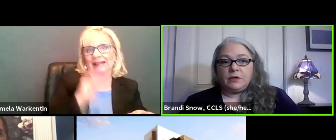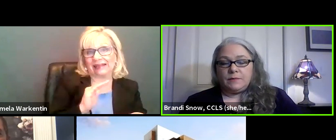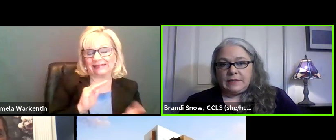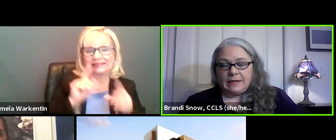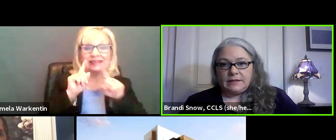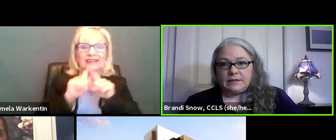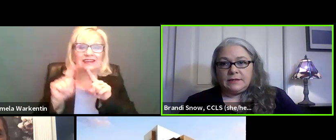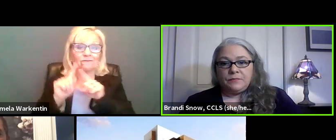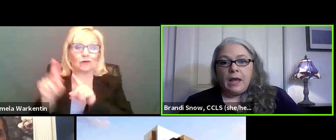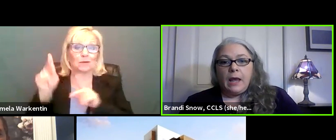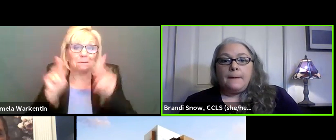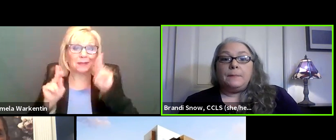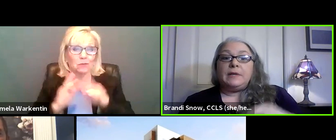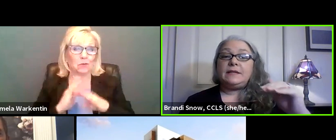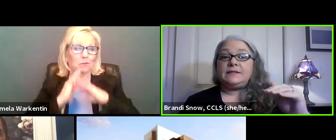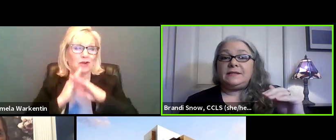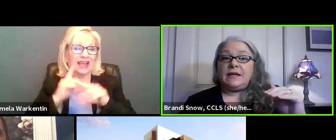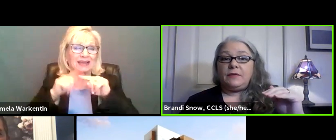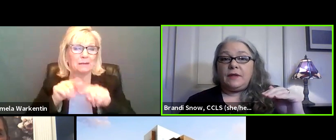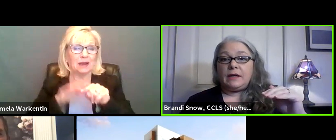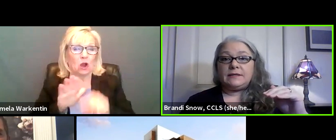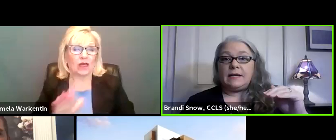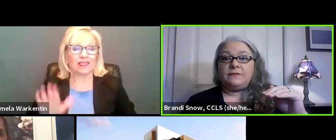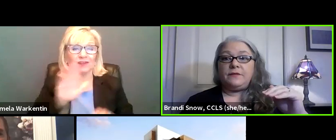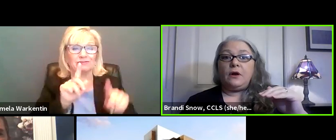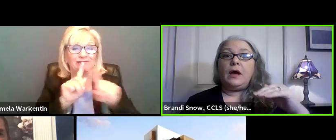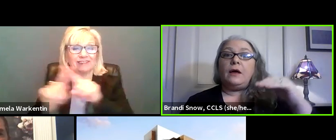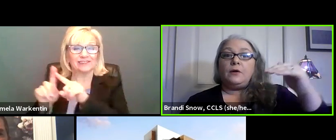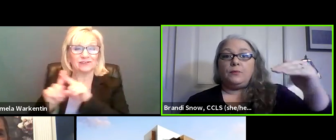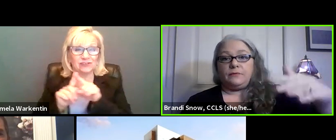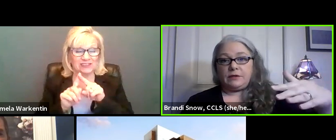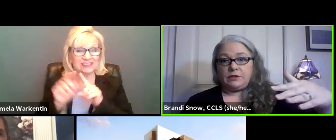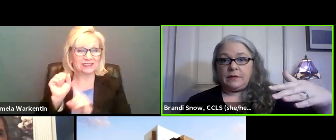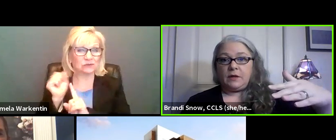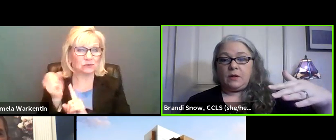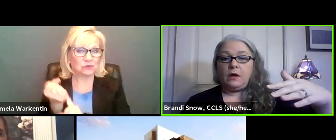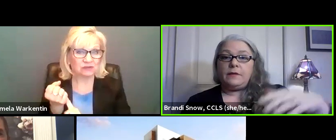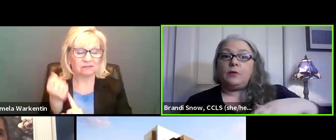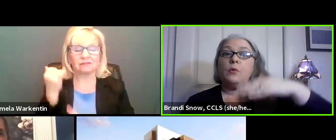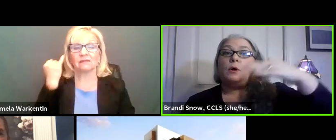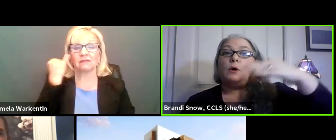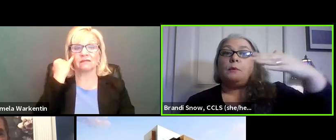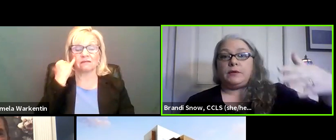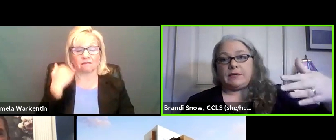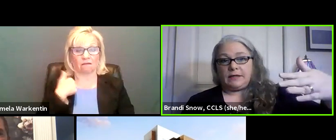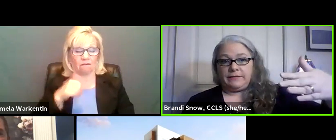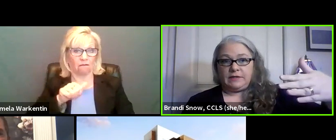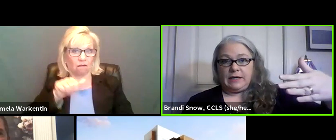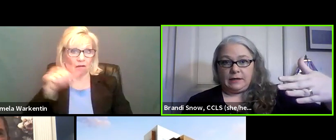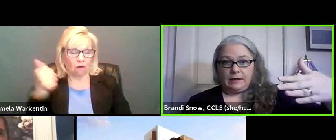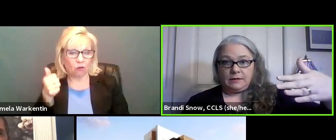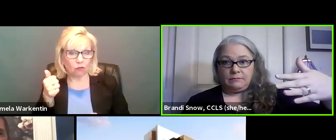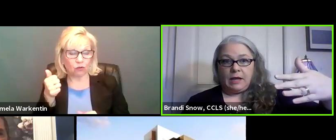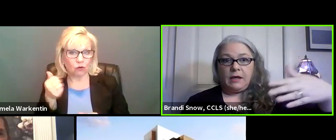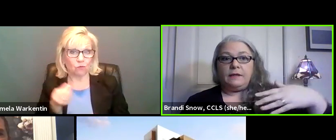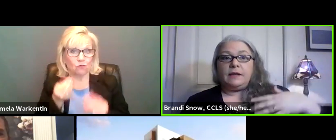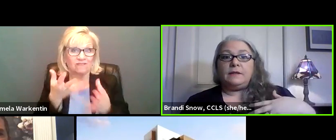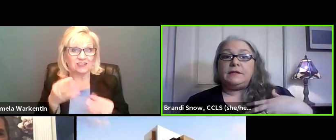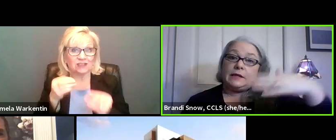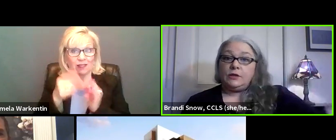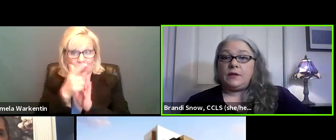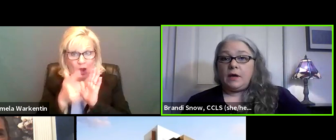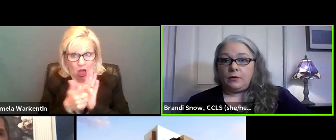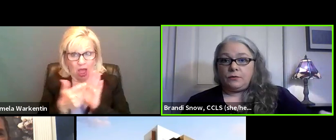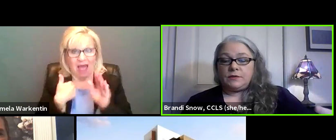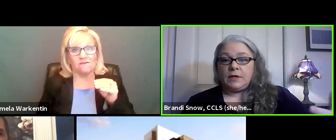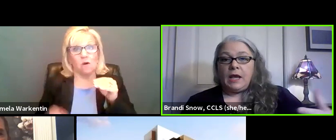on their circumstances. But it says the same thing. It says if there are other provisions in the law that are more protective of the tenant, then the